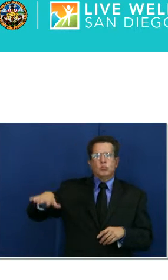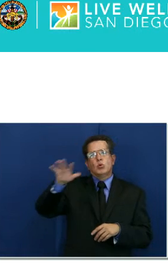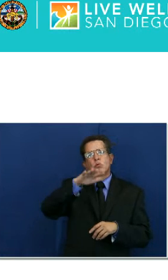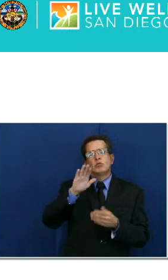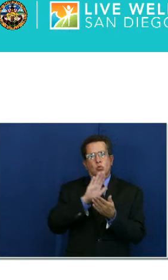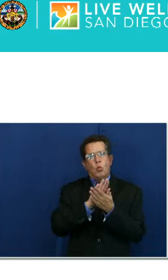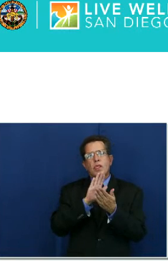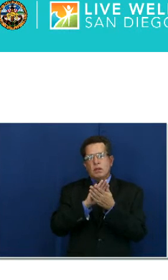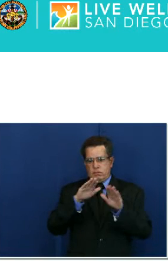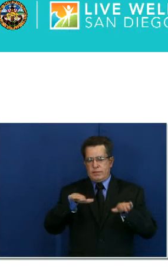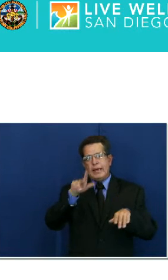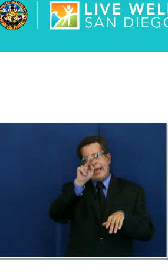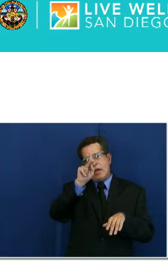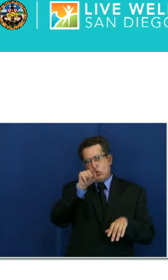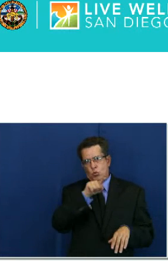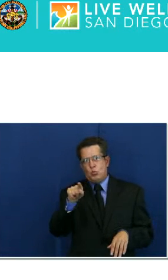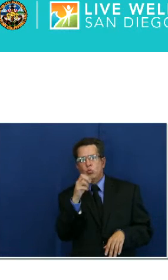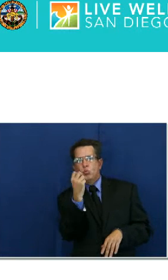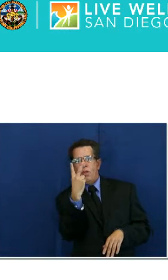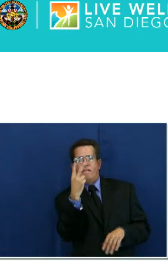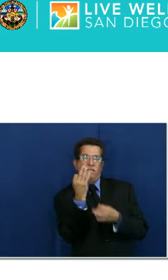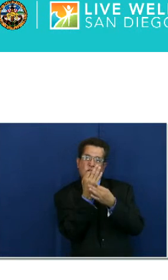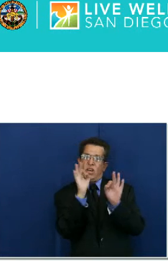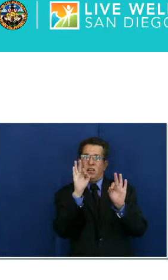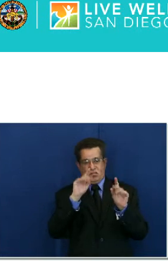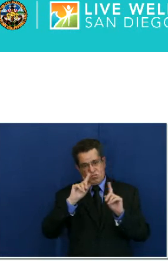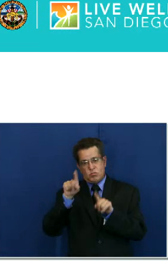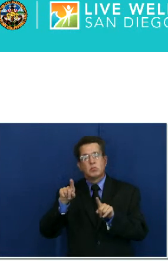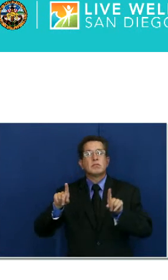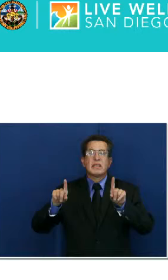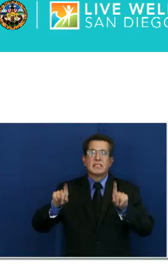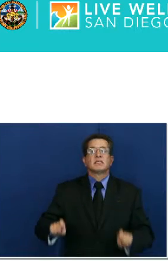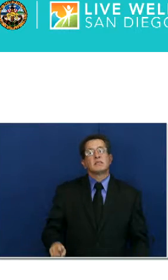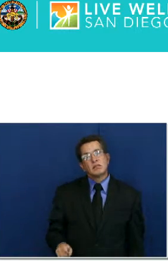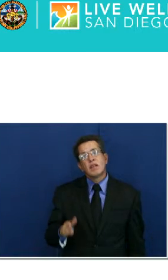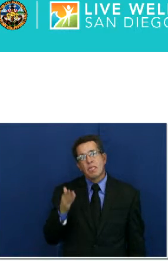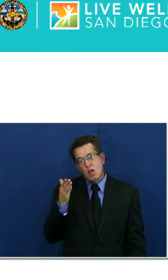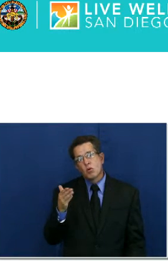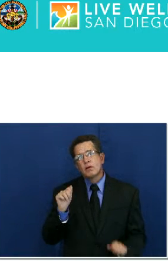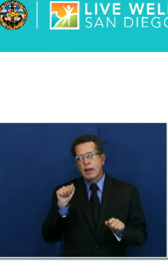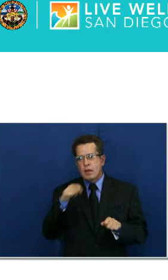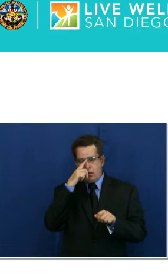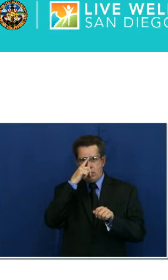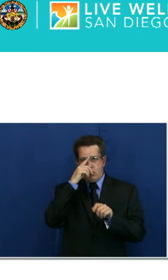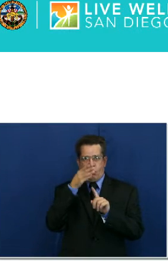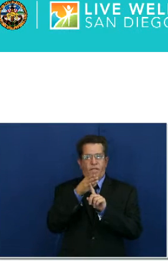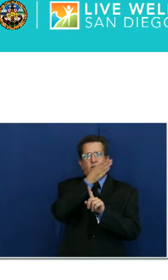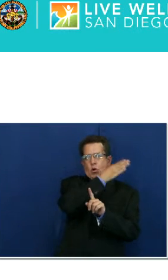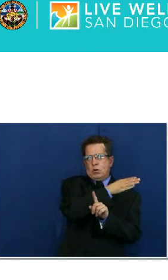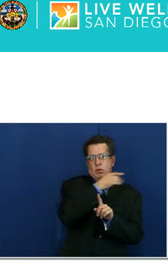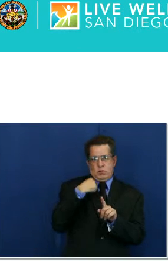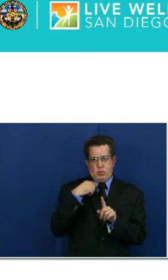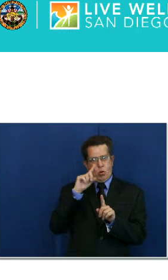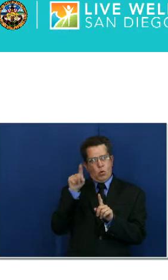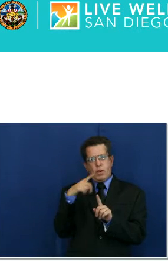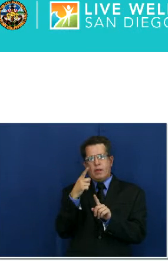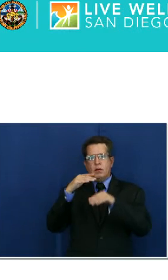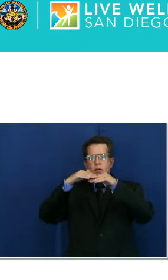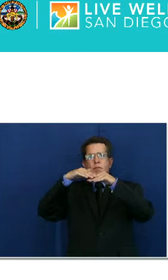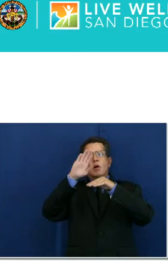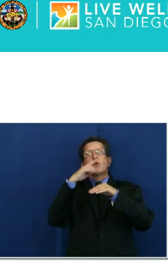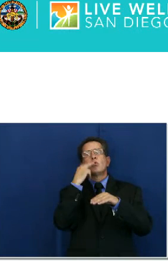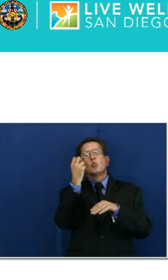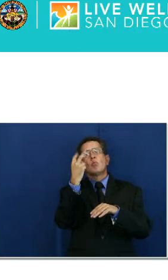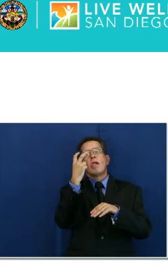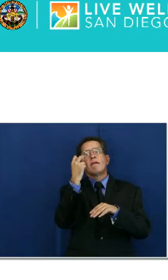in grades K through 12. Prior to, until today, we were only doing testing to 12 years of age and older.